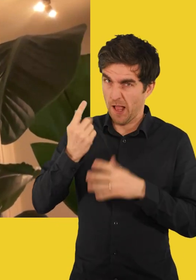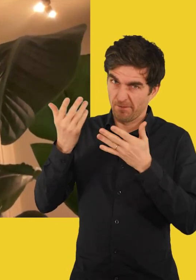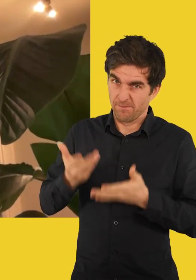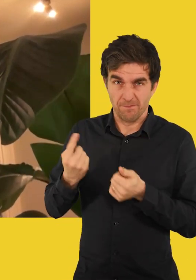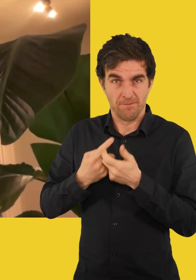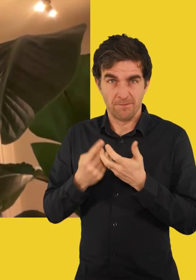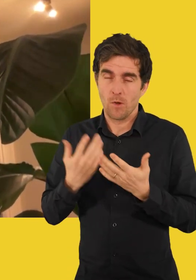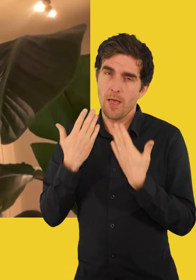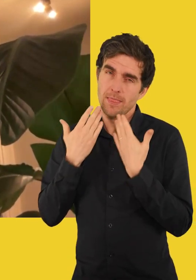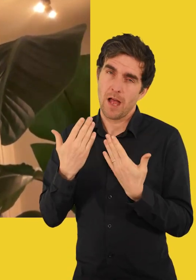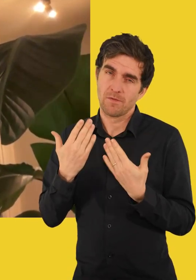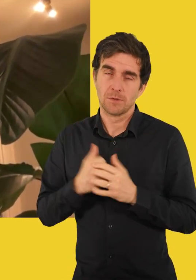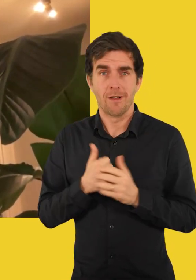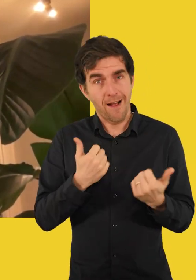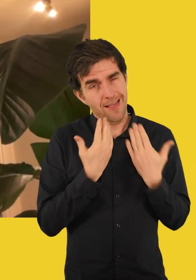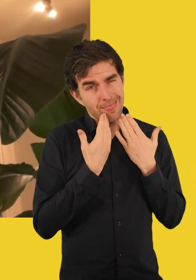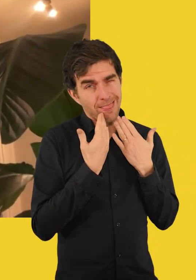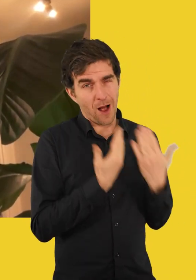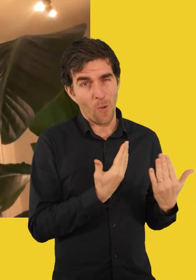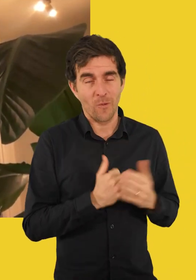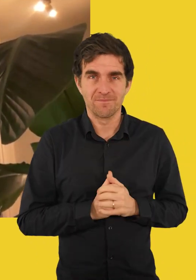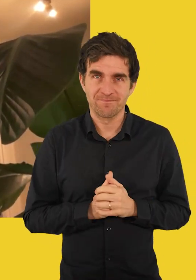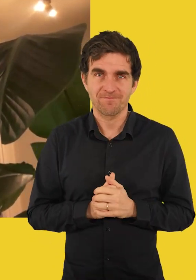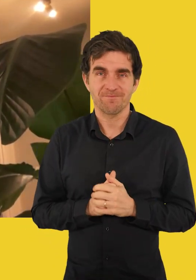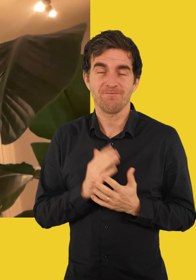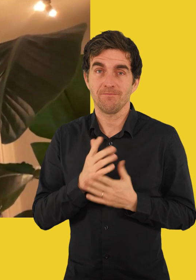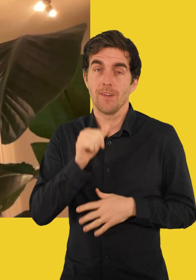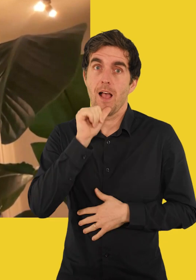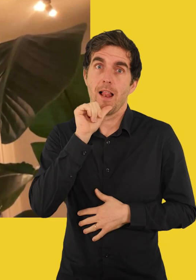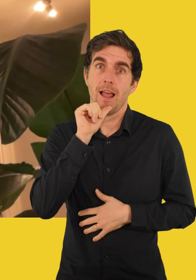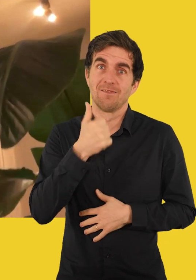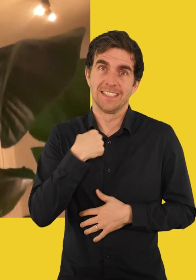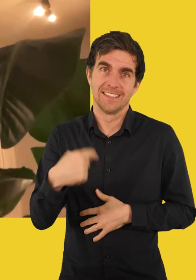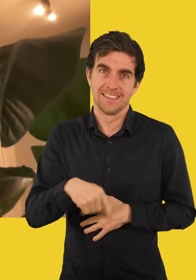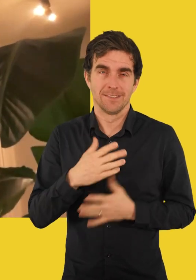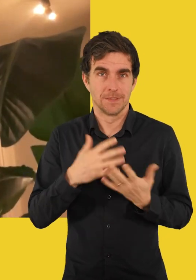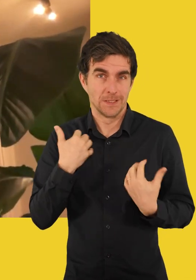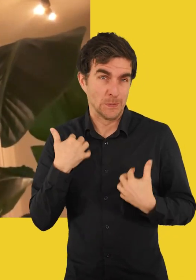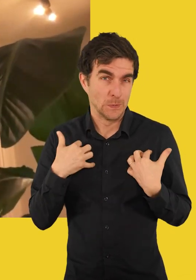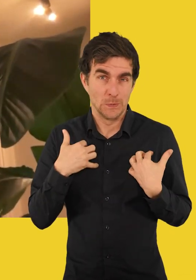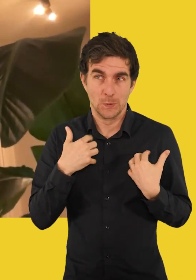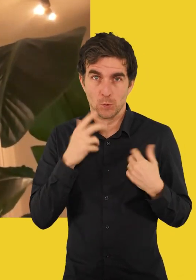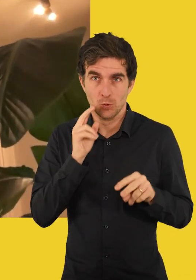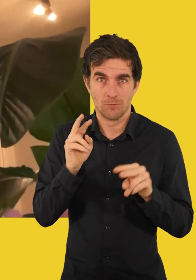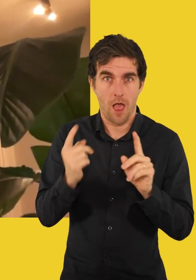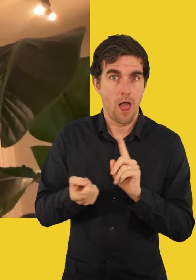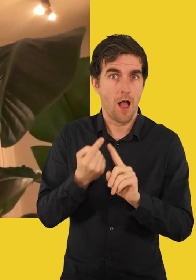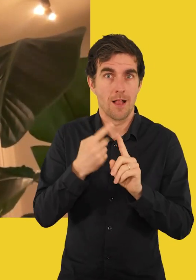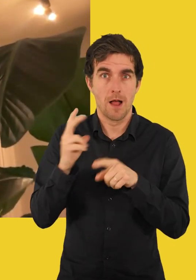work. Thanks so much for the introduction, Kim, and really lovely to be here. Really looking forward to learning from the other